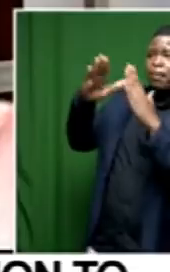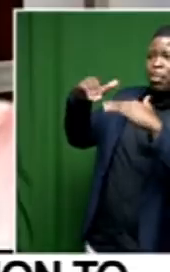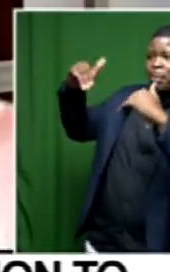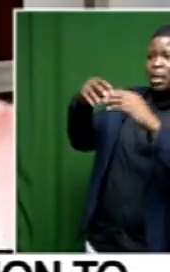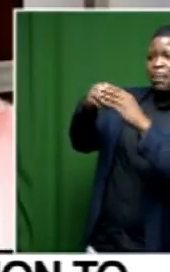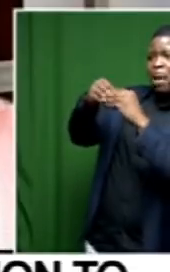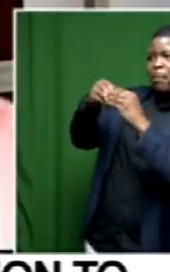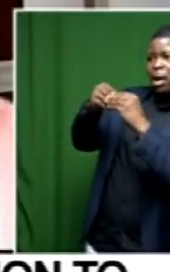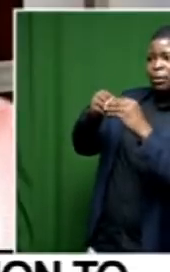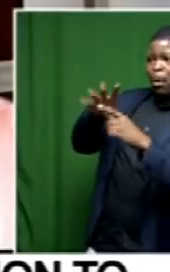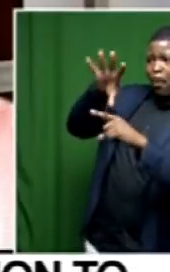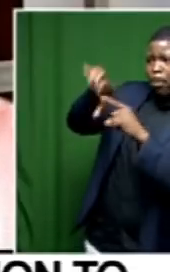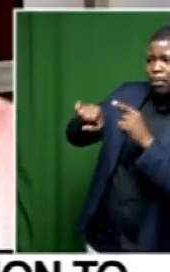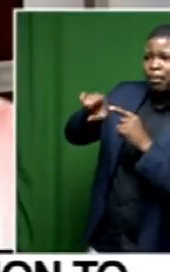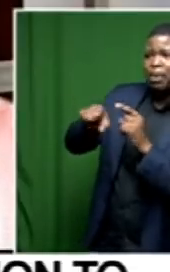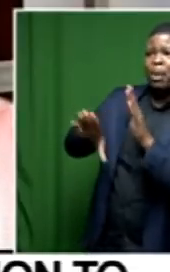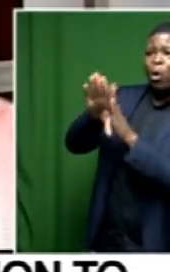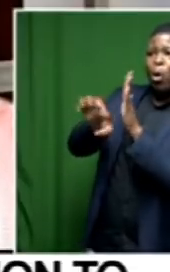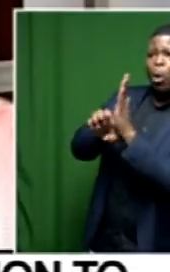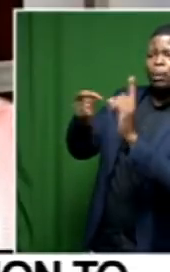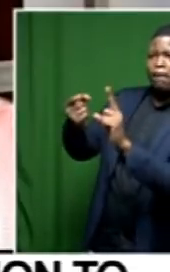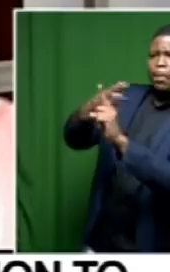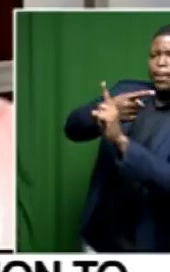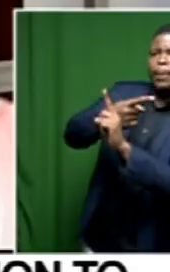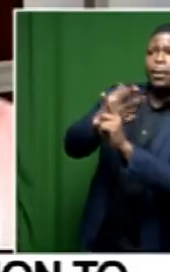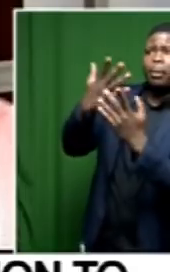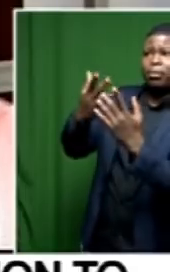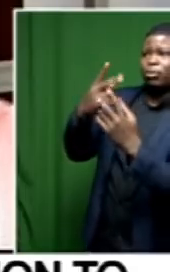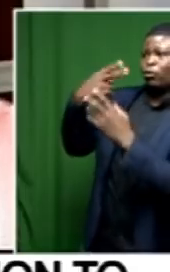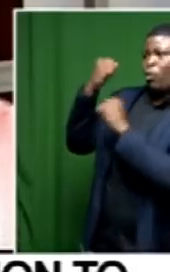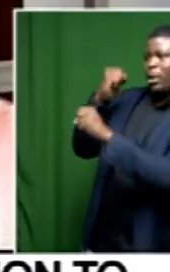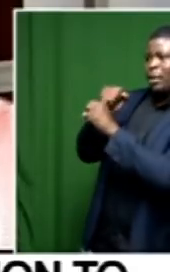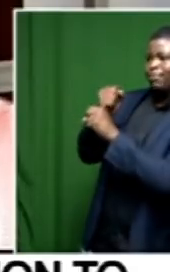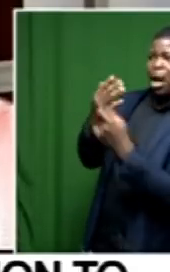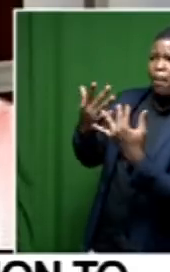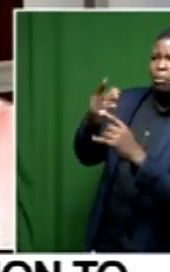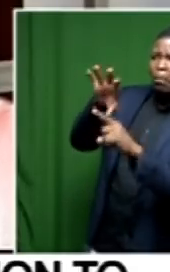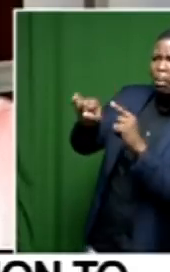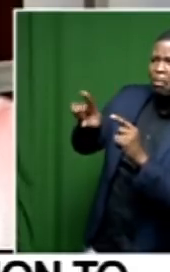of parliamentary ethics code in the last 2 years?